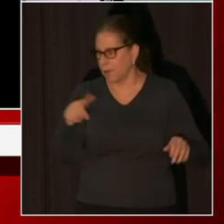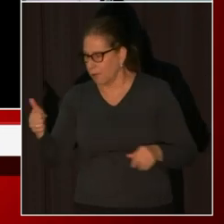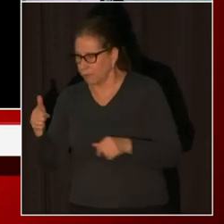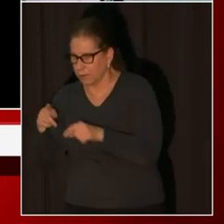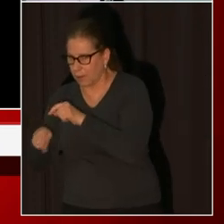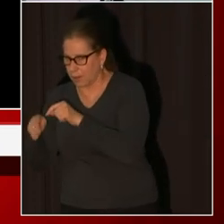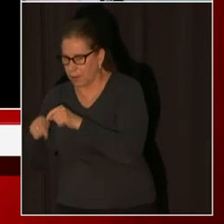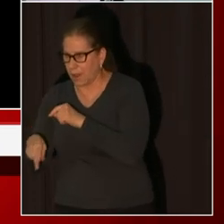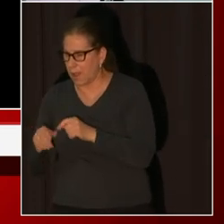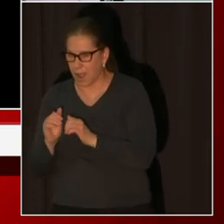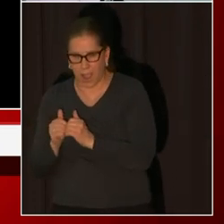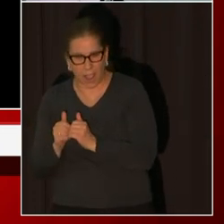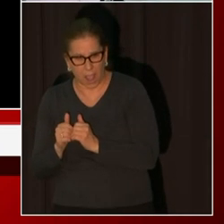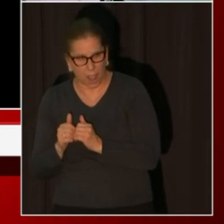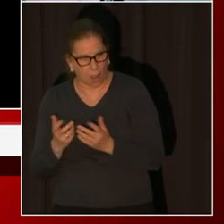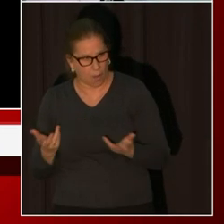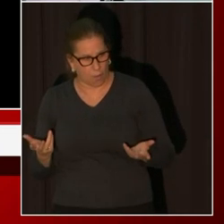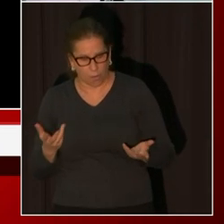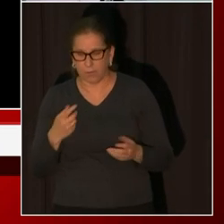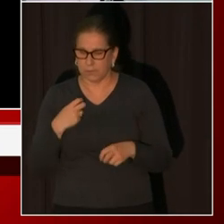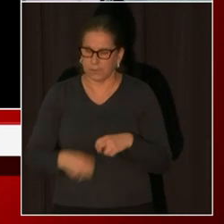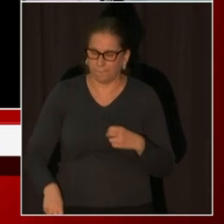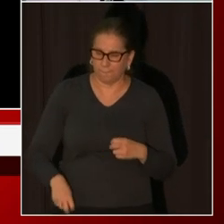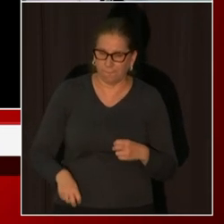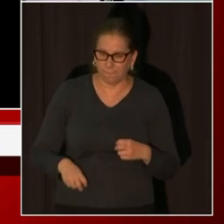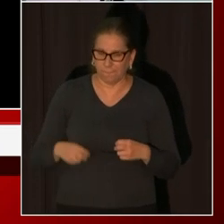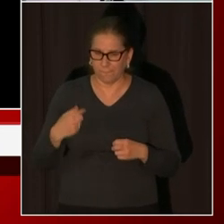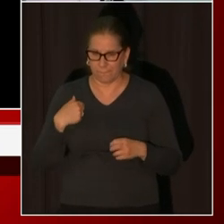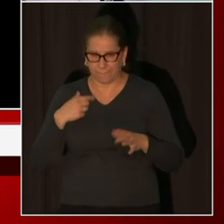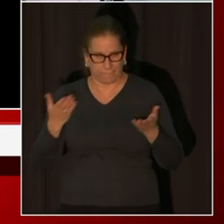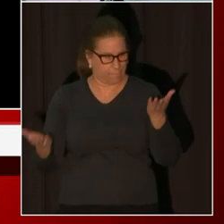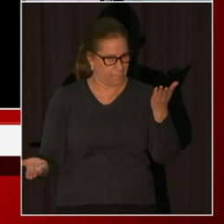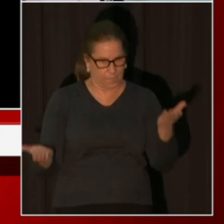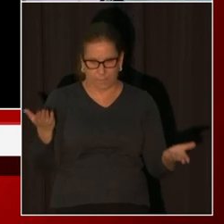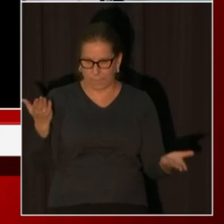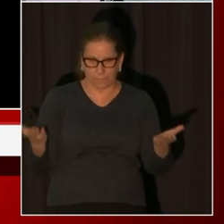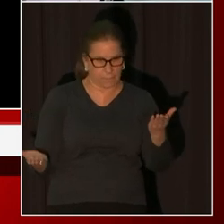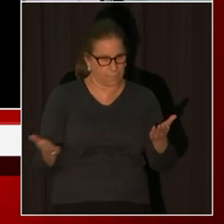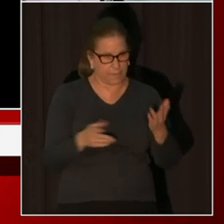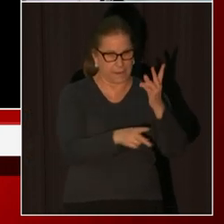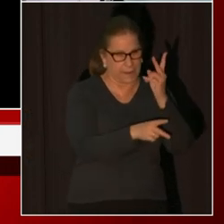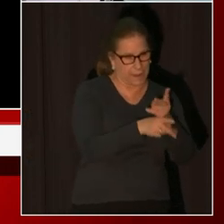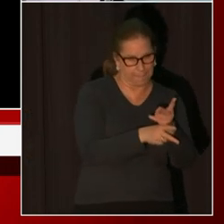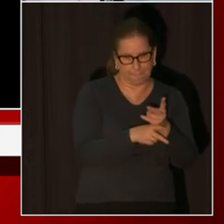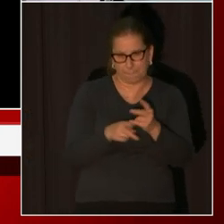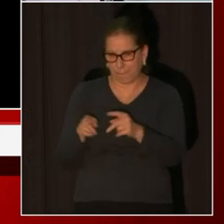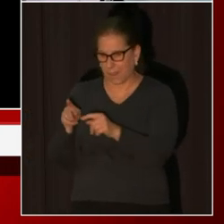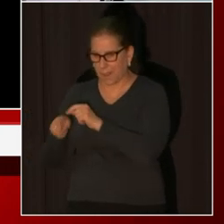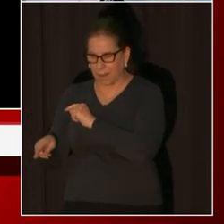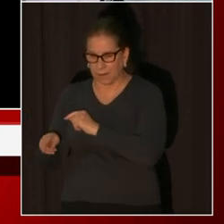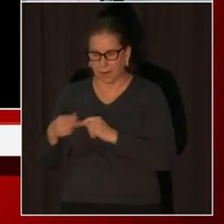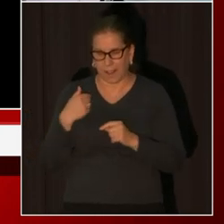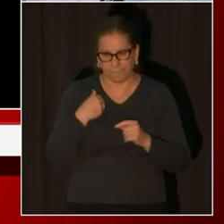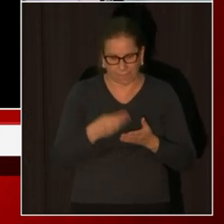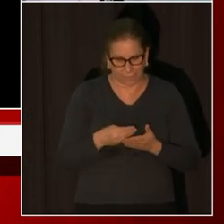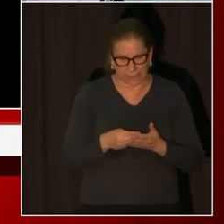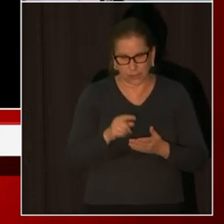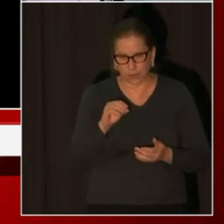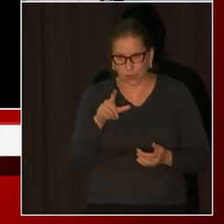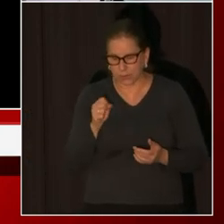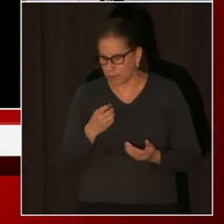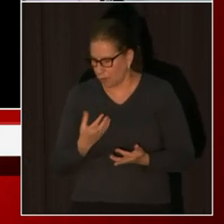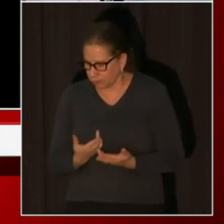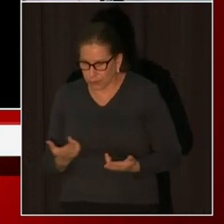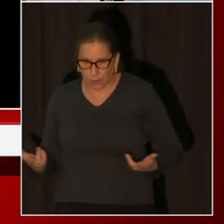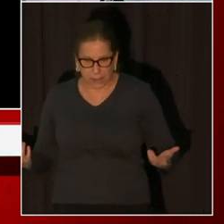there? From a macro perspective, we got there from using all of the financial tools and resources and healthy